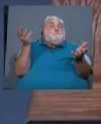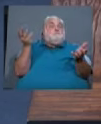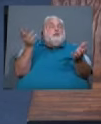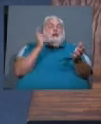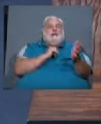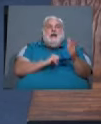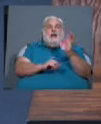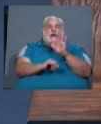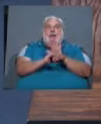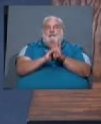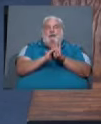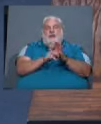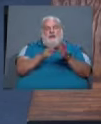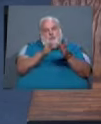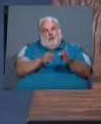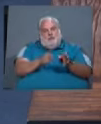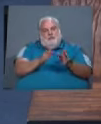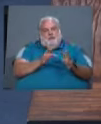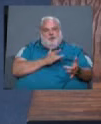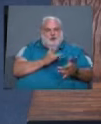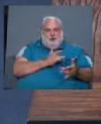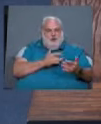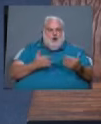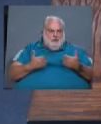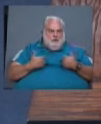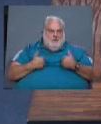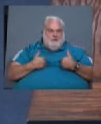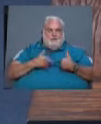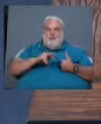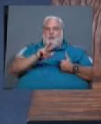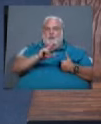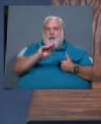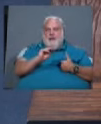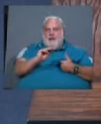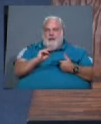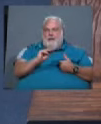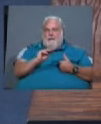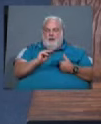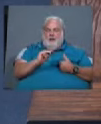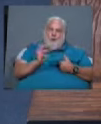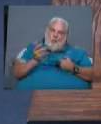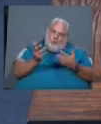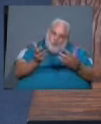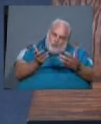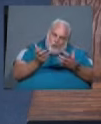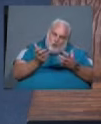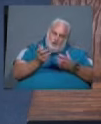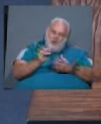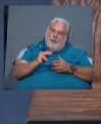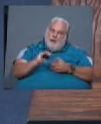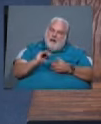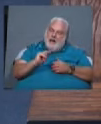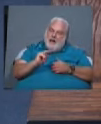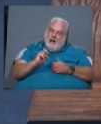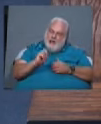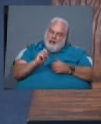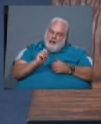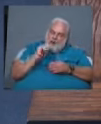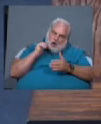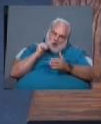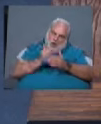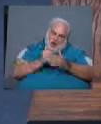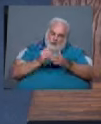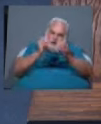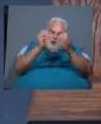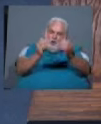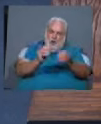unidentified as a person who would be concerned about 3M wanting to mine closer to our homes with no kind of buffers.